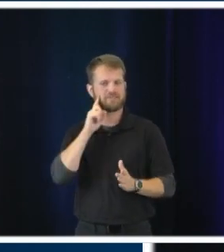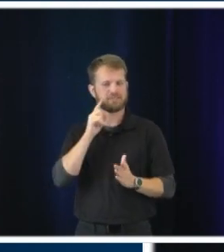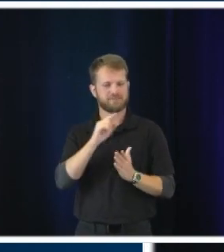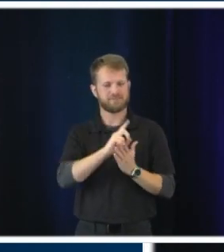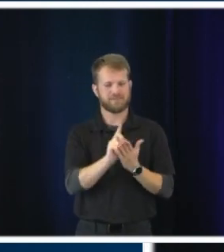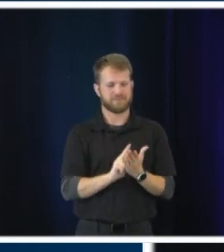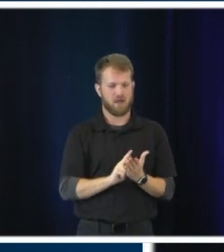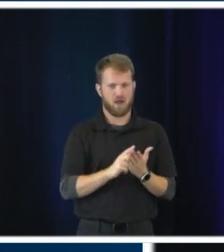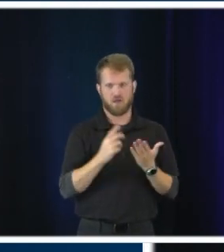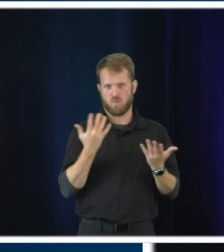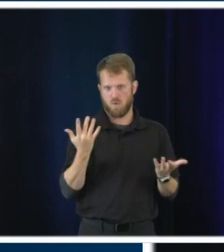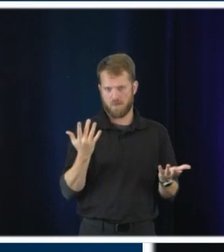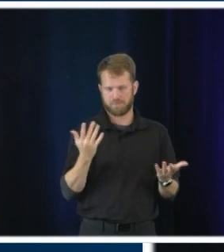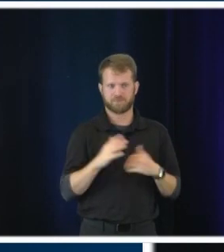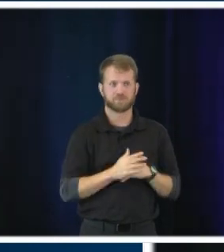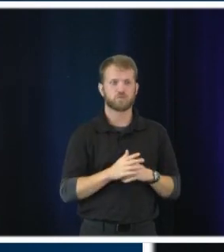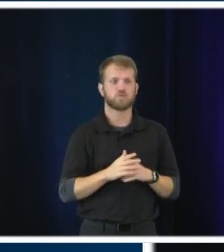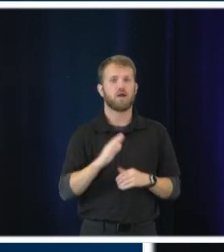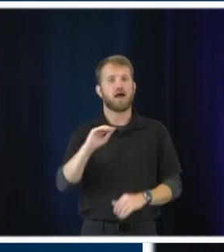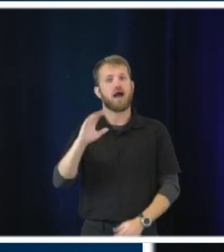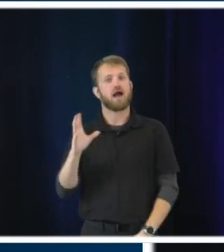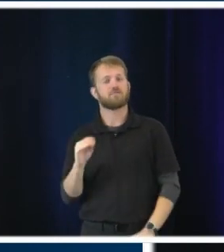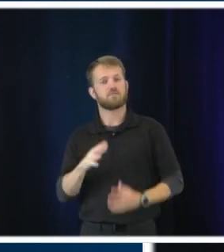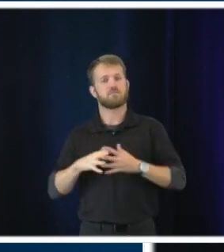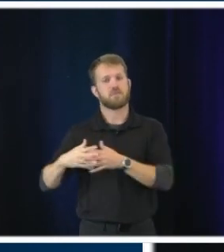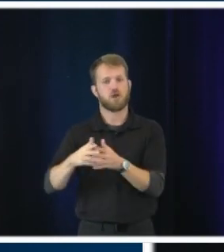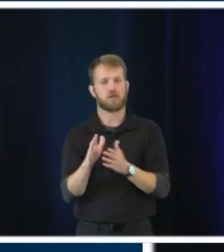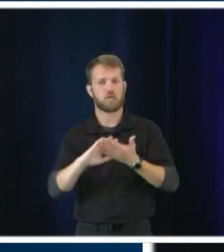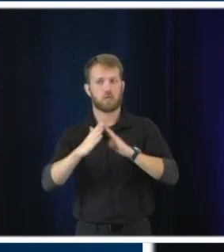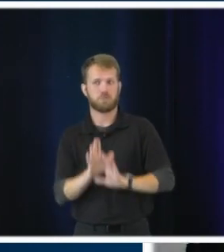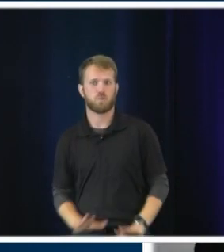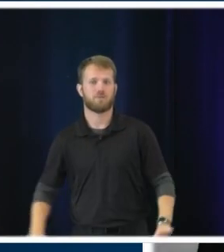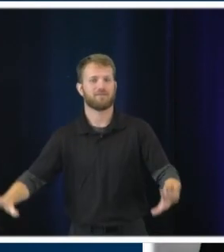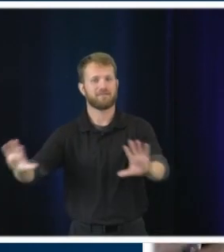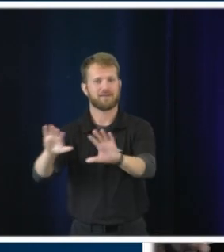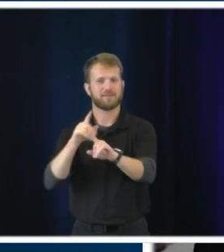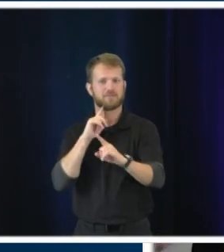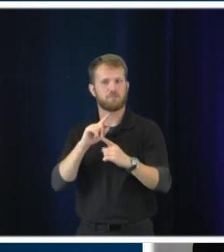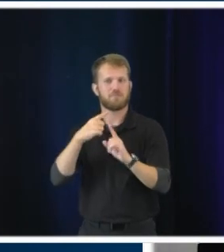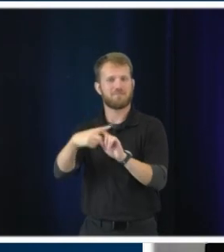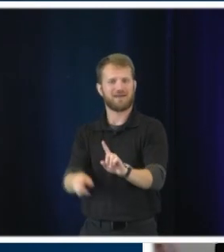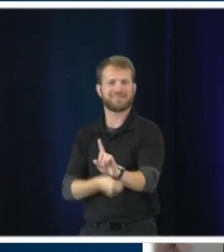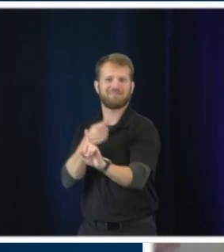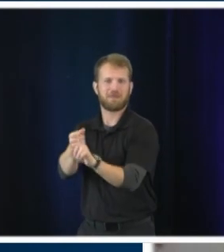positively impact the lives of African American communities.